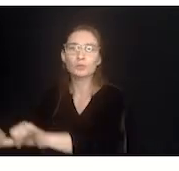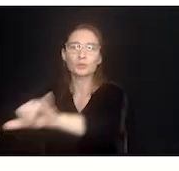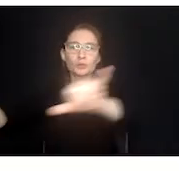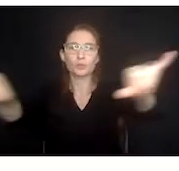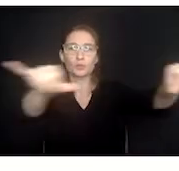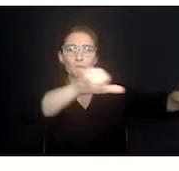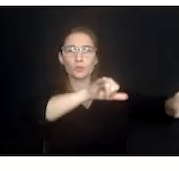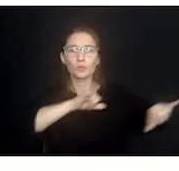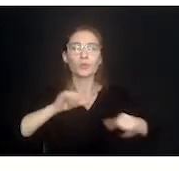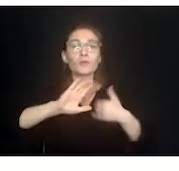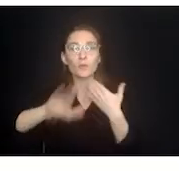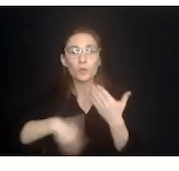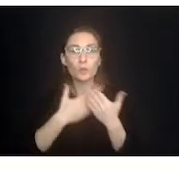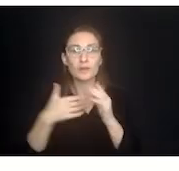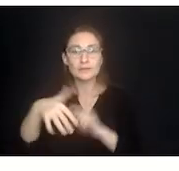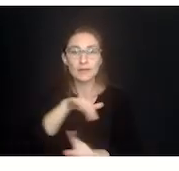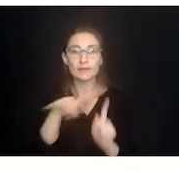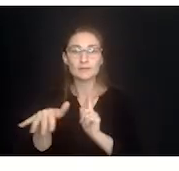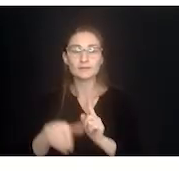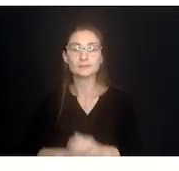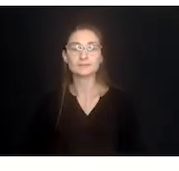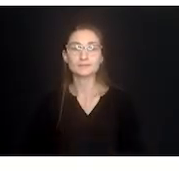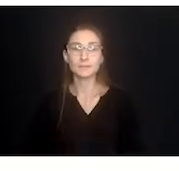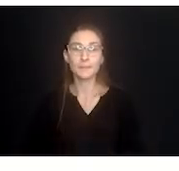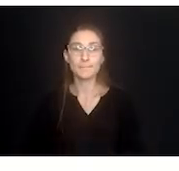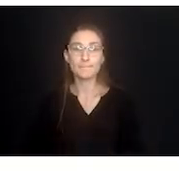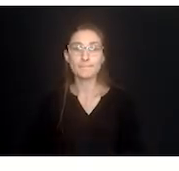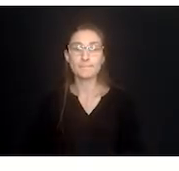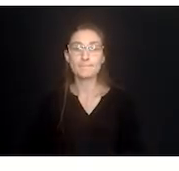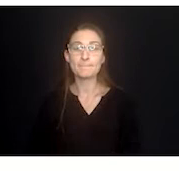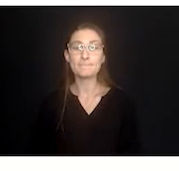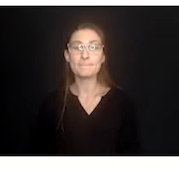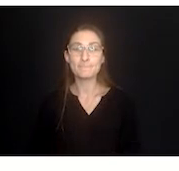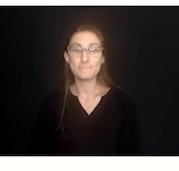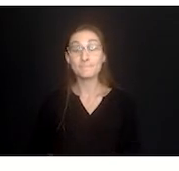to make sure that there's consistency across all settings.